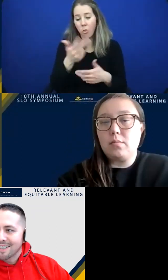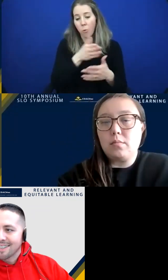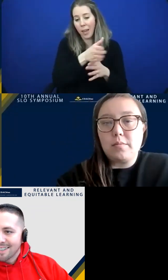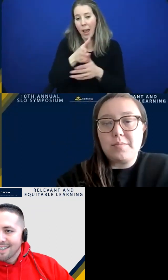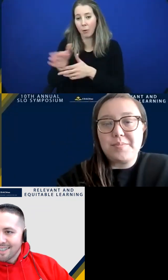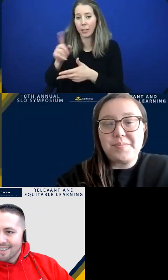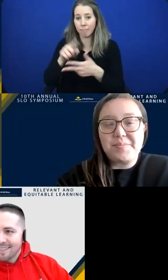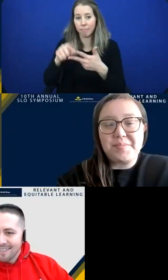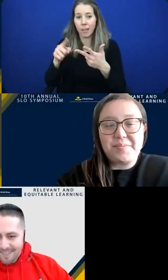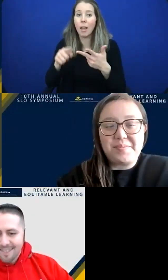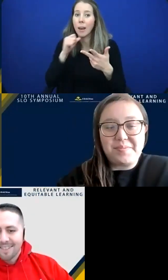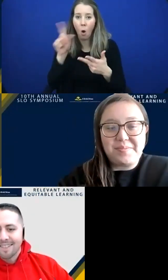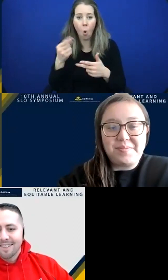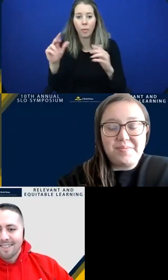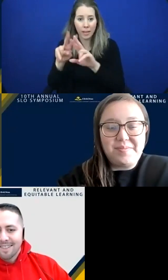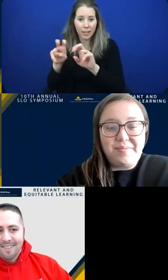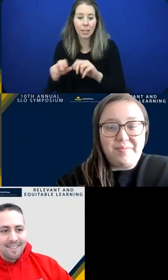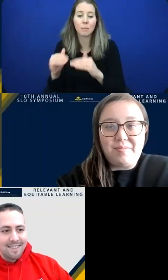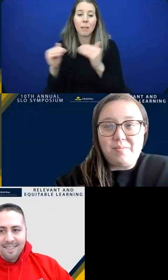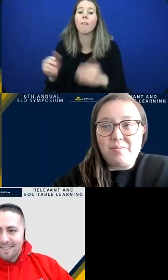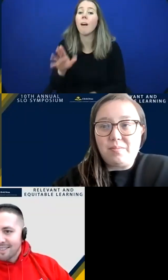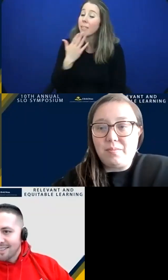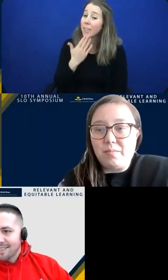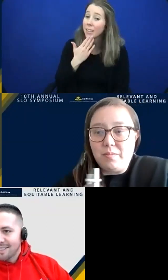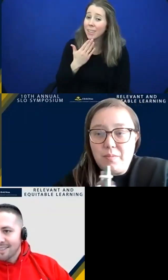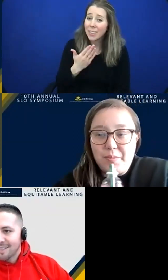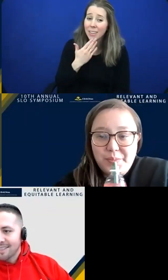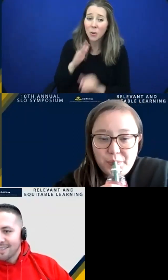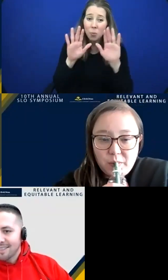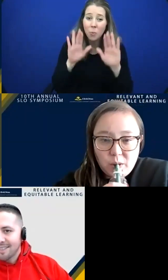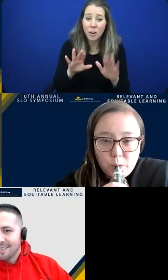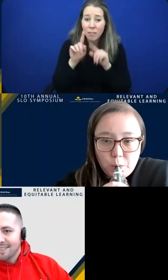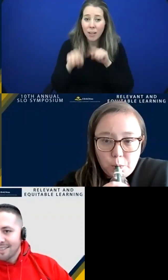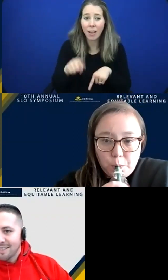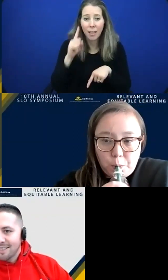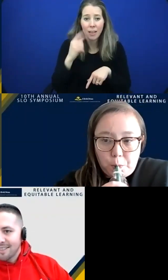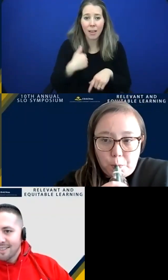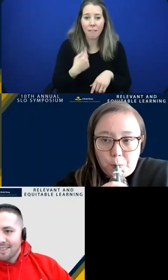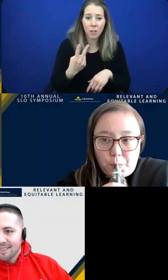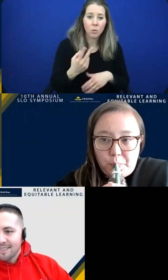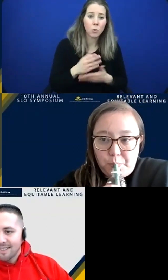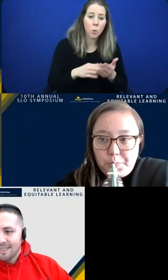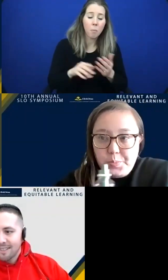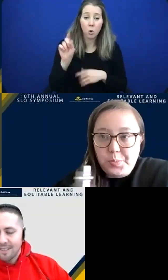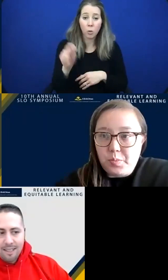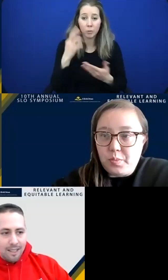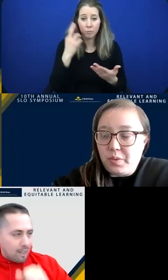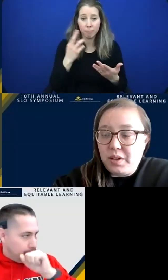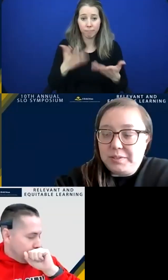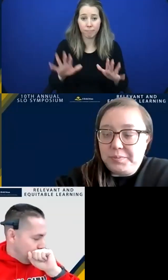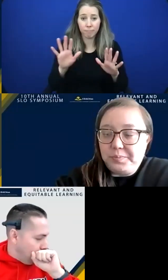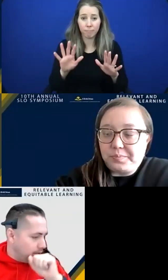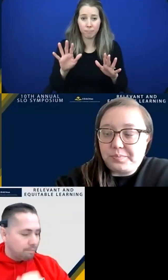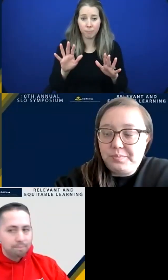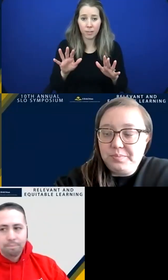level. Thank you, thank you, thank you. Wonderful answers. I think I have a two-part question, since we're already, you